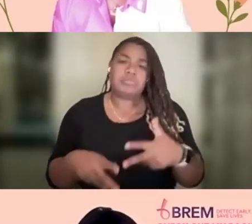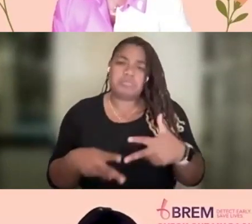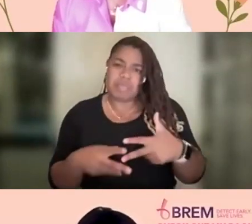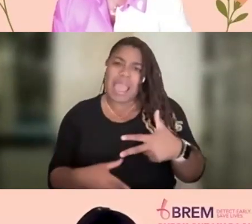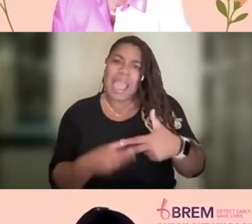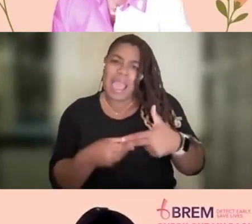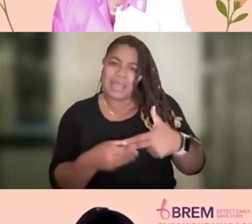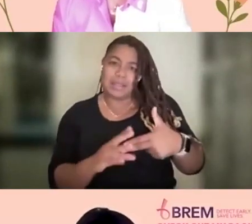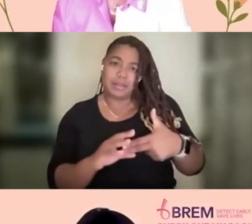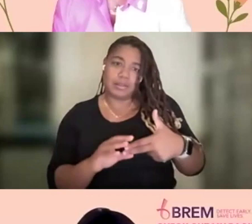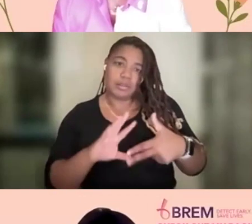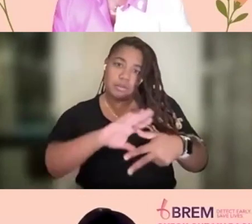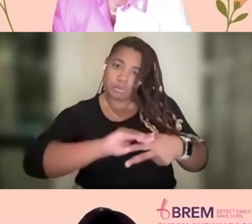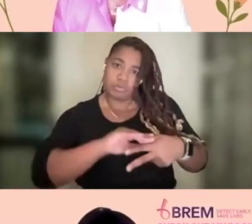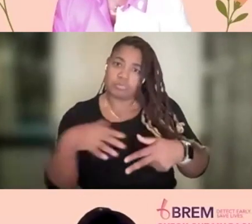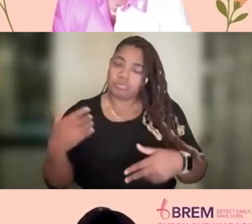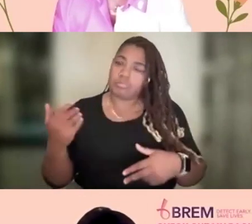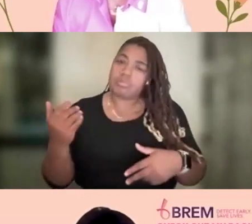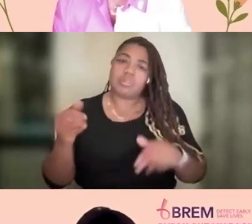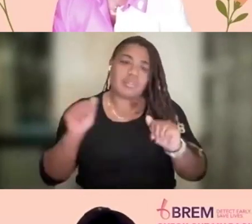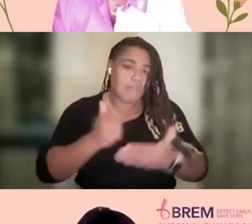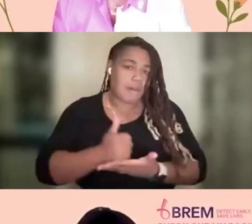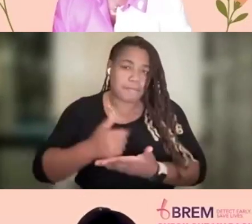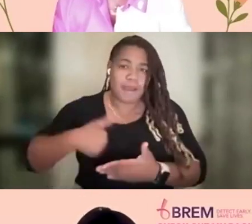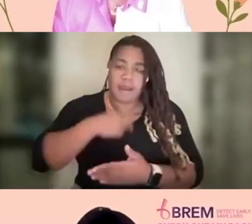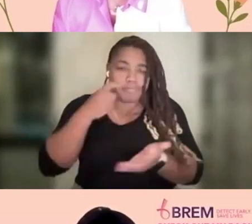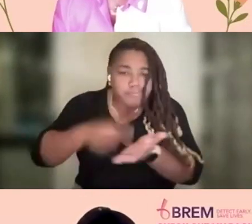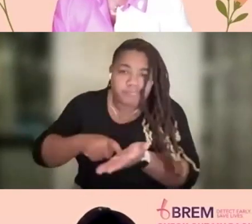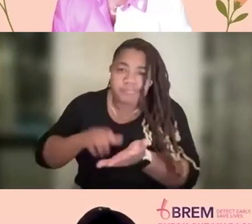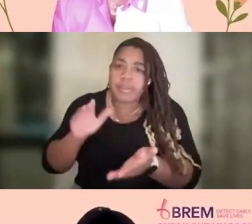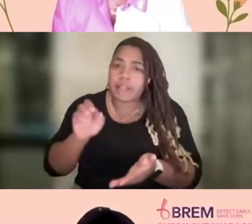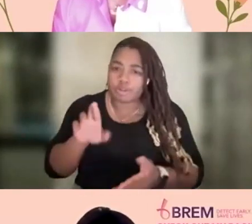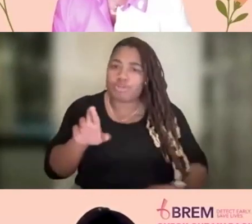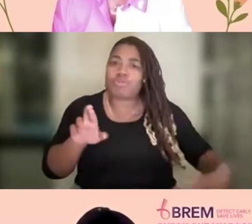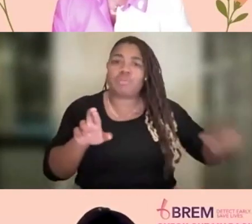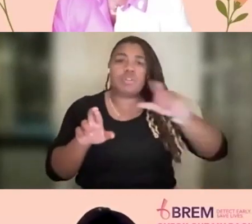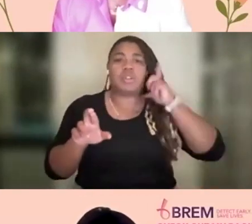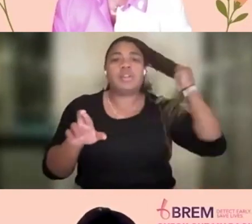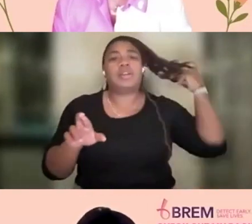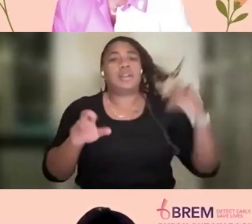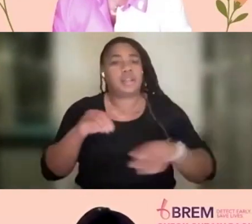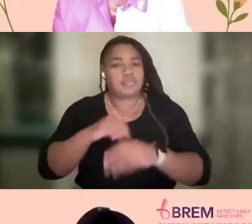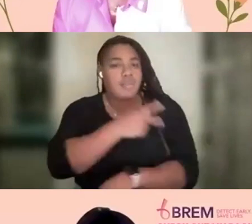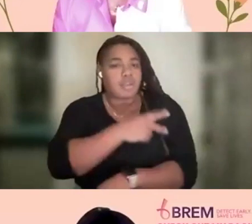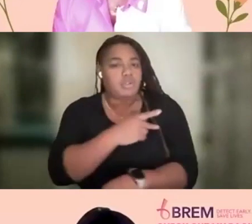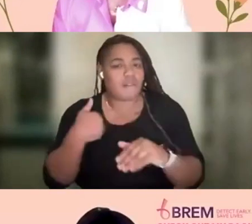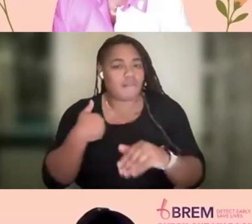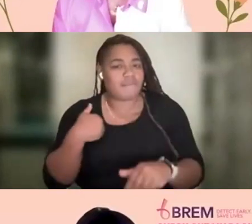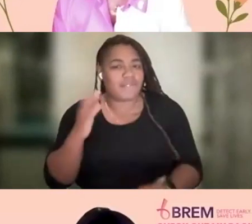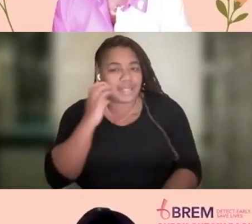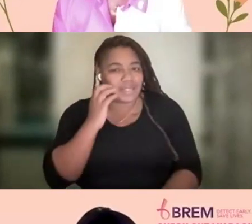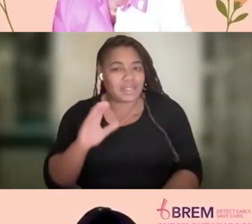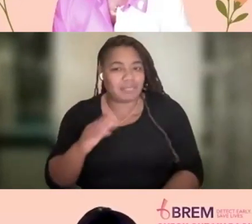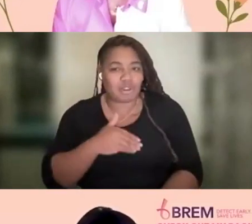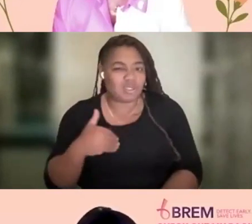to your yearly mammogram can help us detect cancers in patients with dense breasts. And when for advocating for that